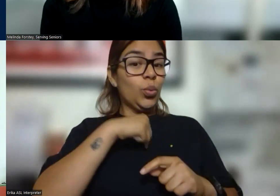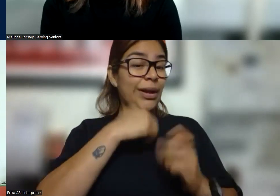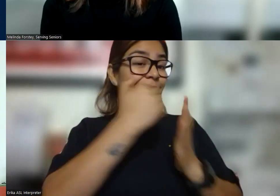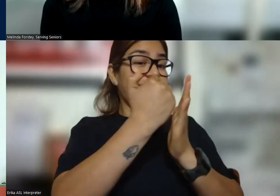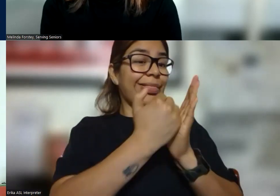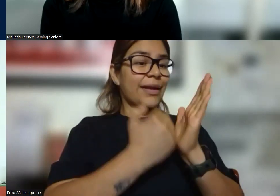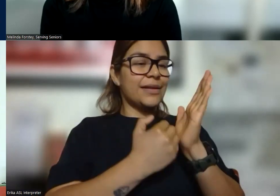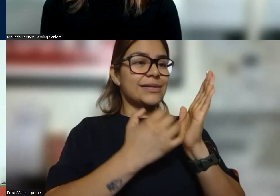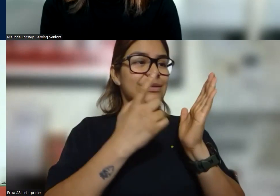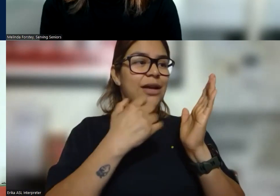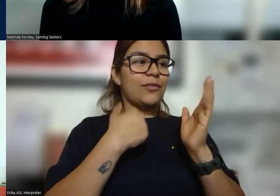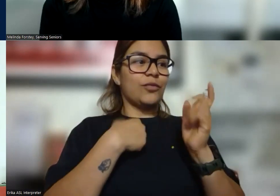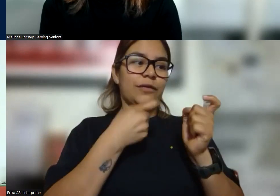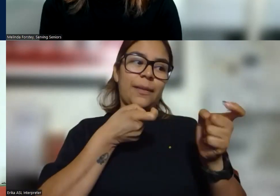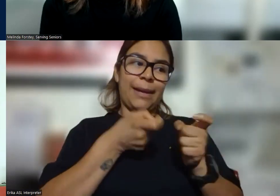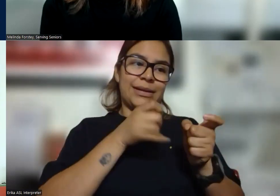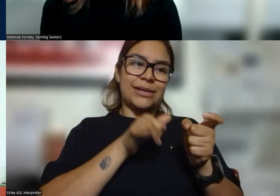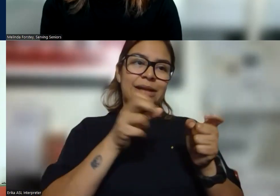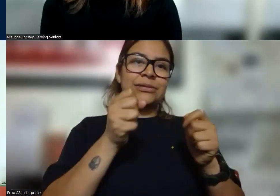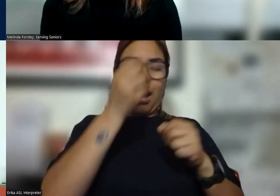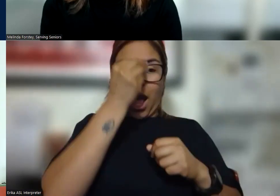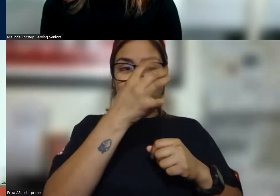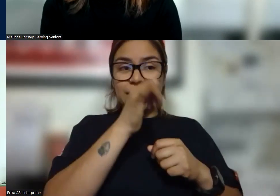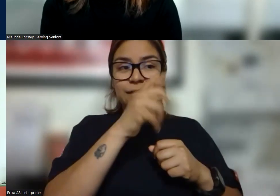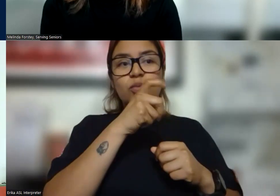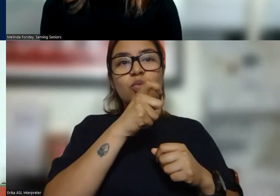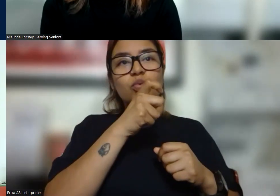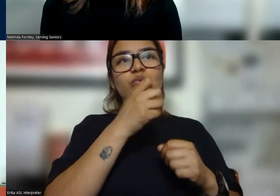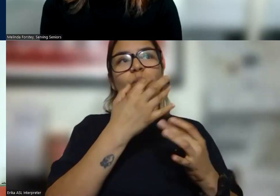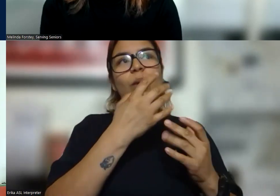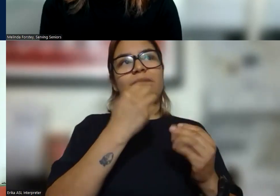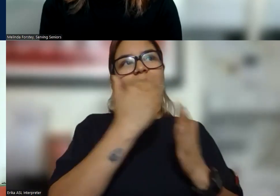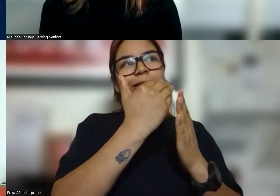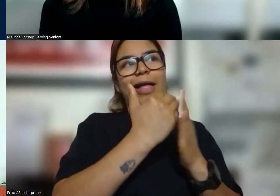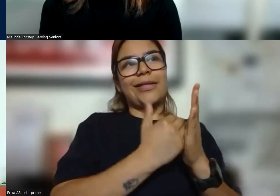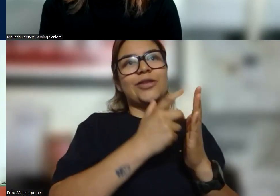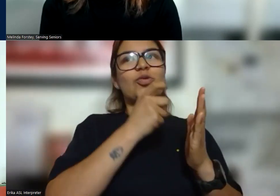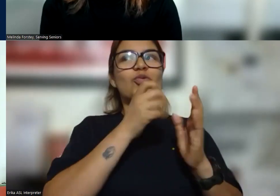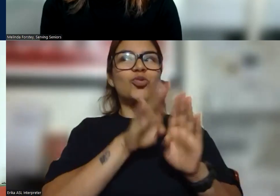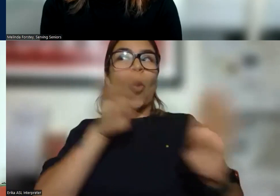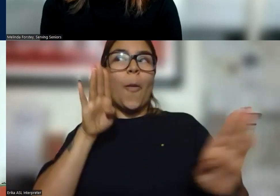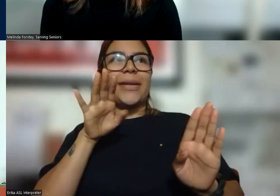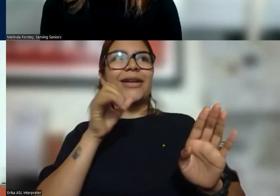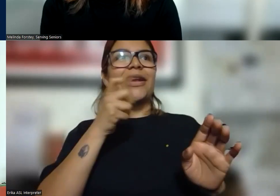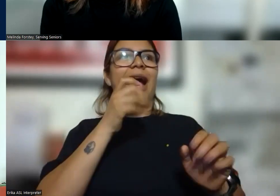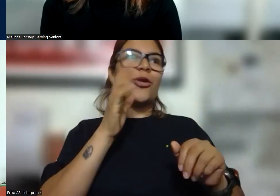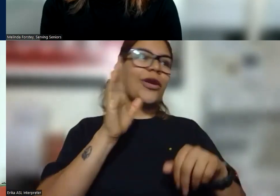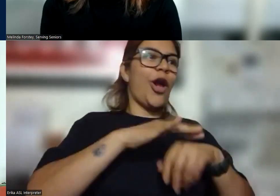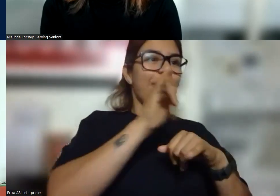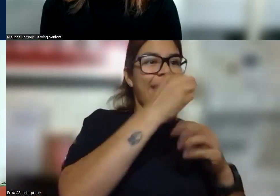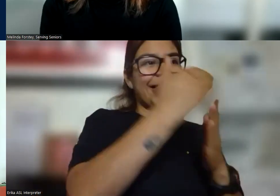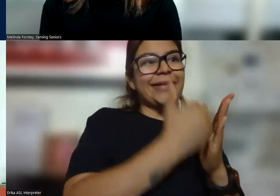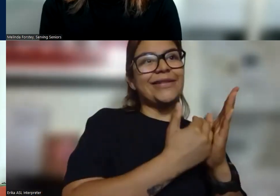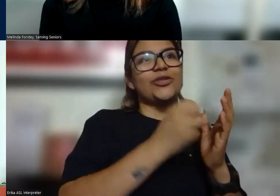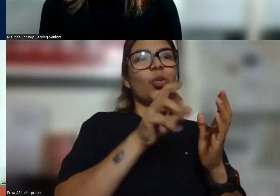and then we manage an updated database of whose wait list is open, how long it is, how do you get on it.